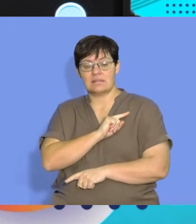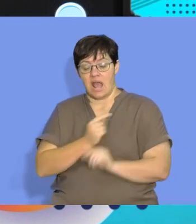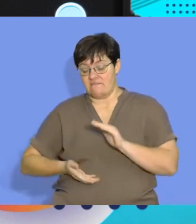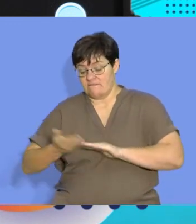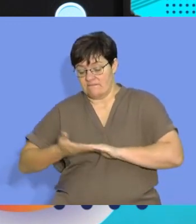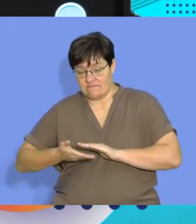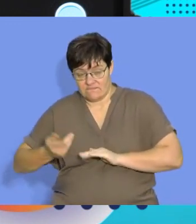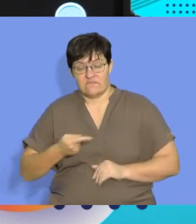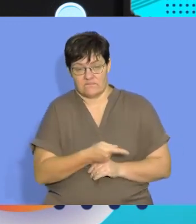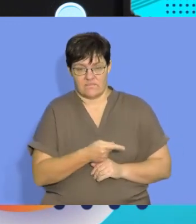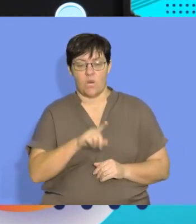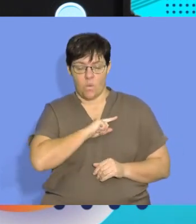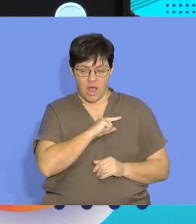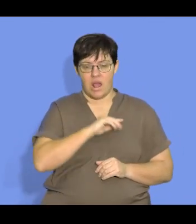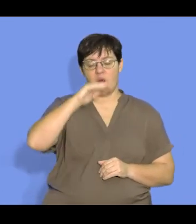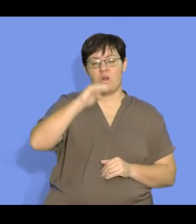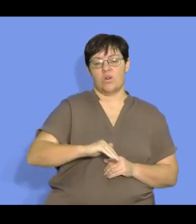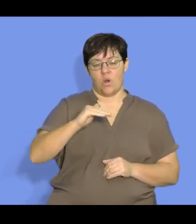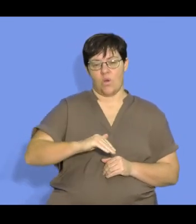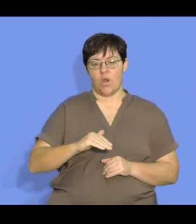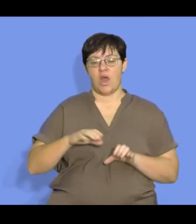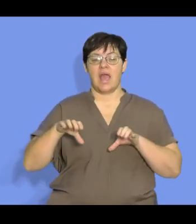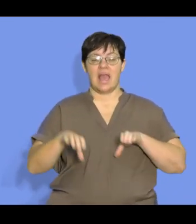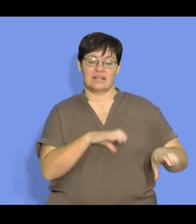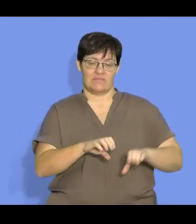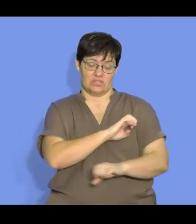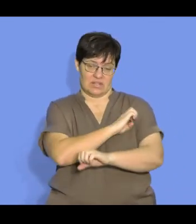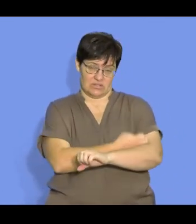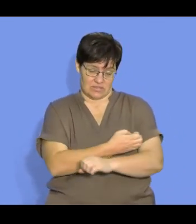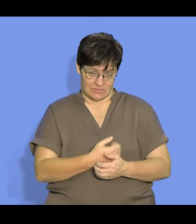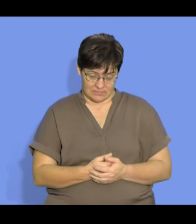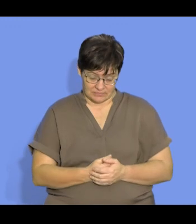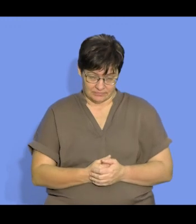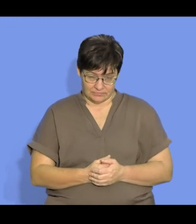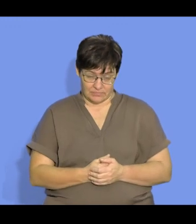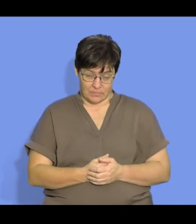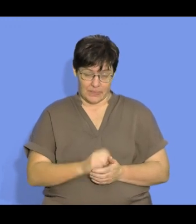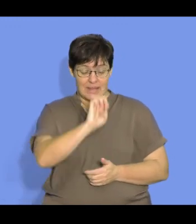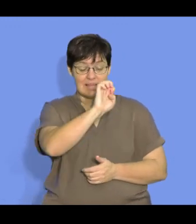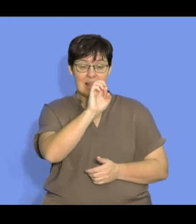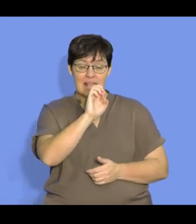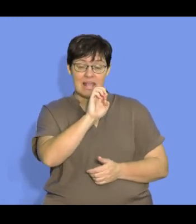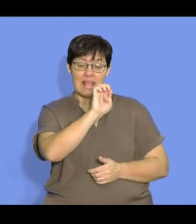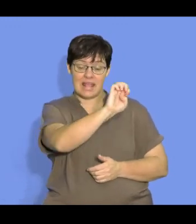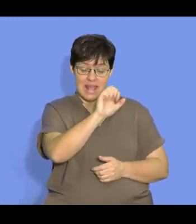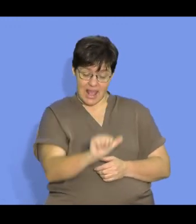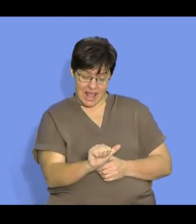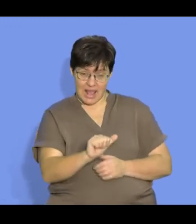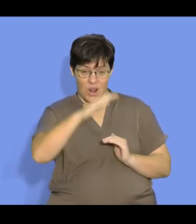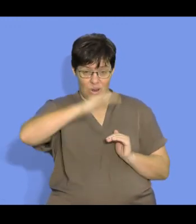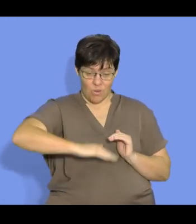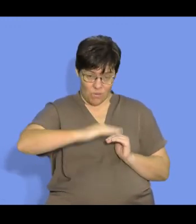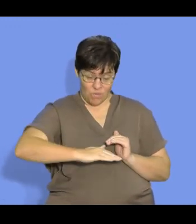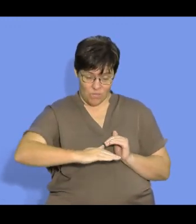reaction by lowering the activation energy. So if the activation energy is lowered, it